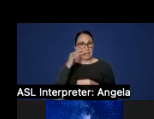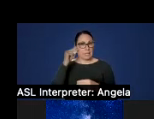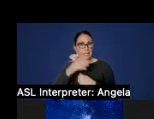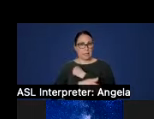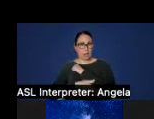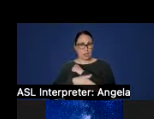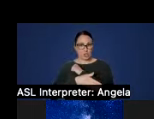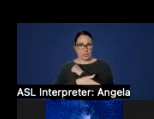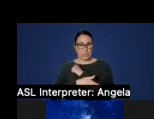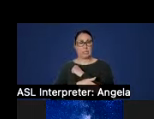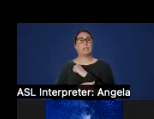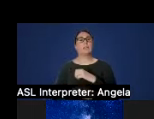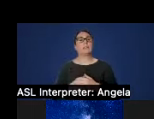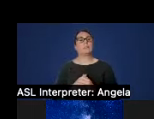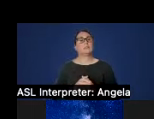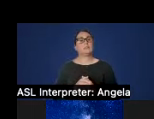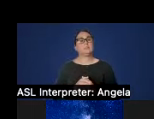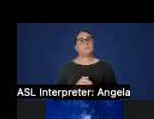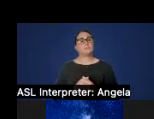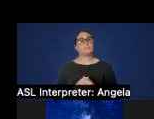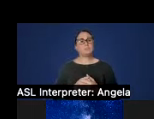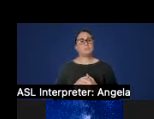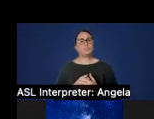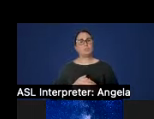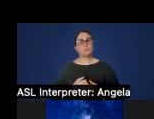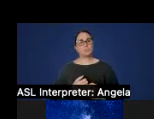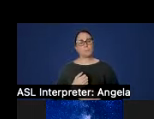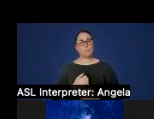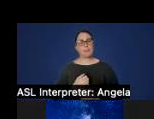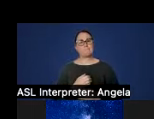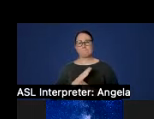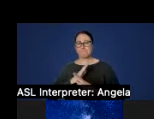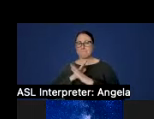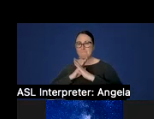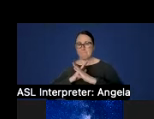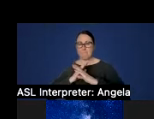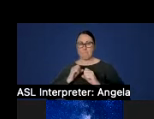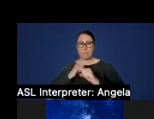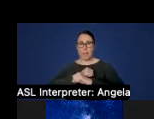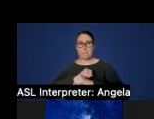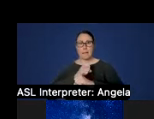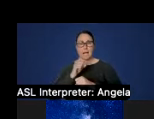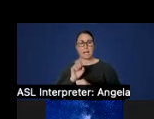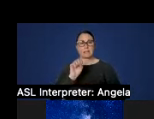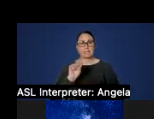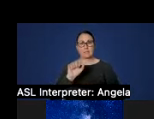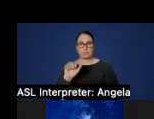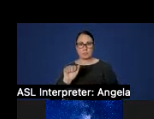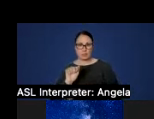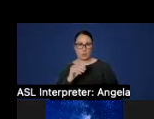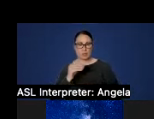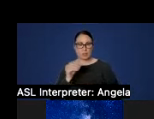of violent crime in Indian country and combating sexual and domestic violence against Native women. Increase